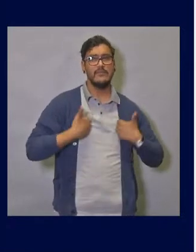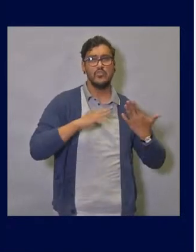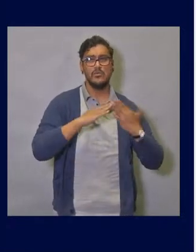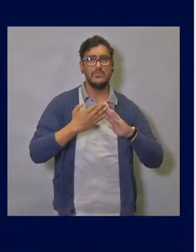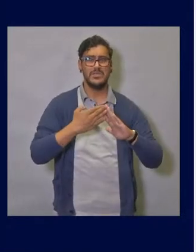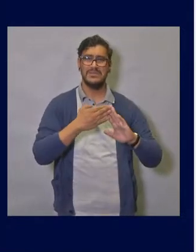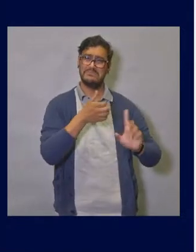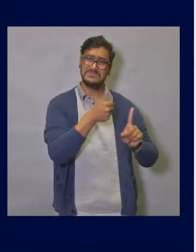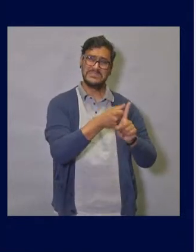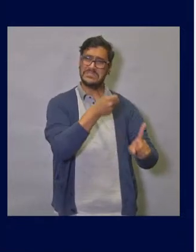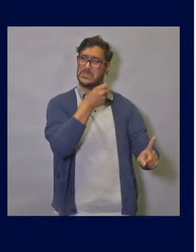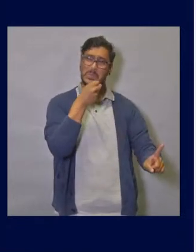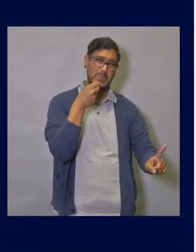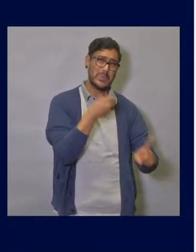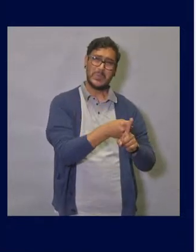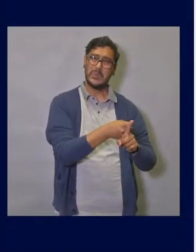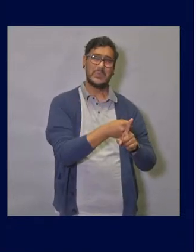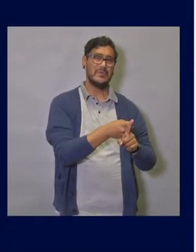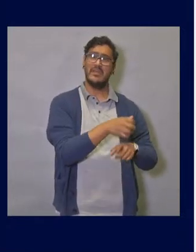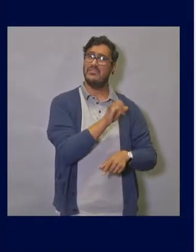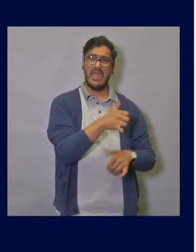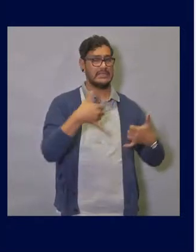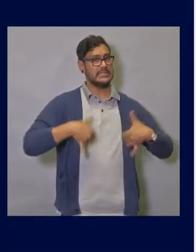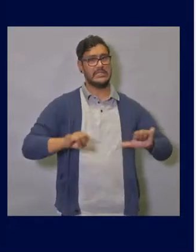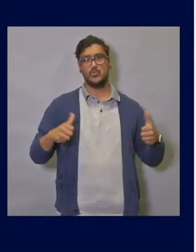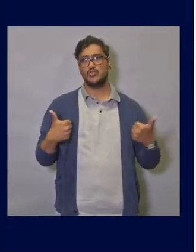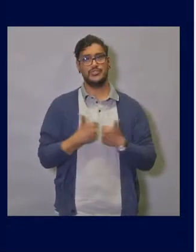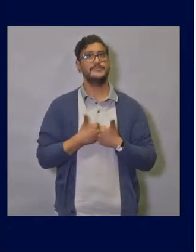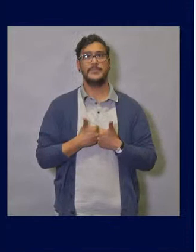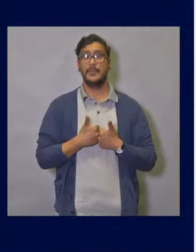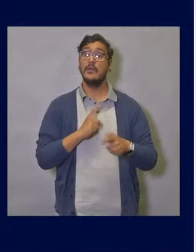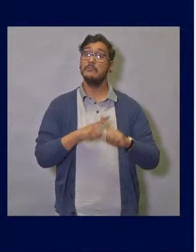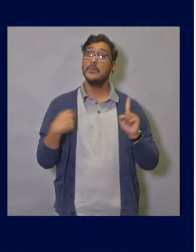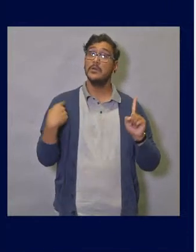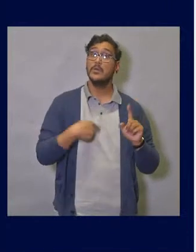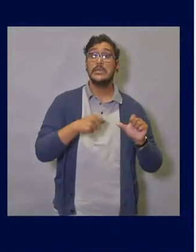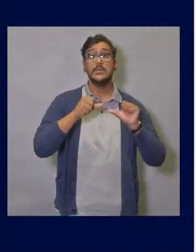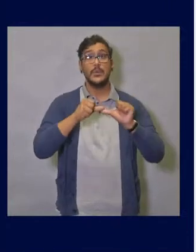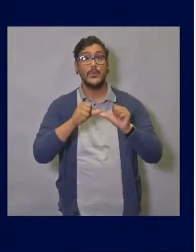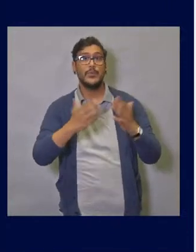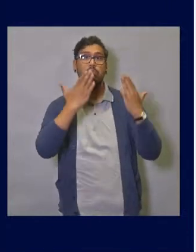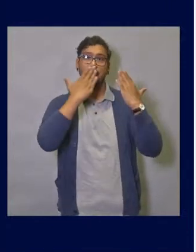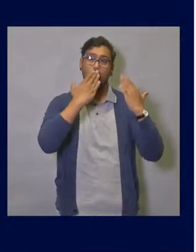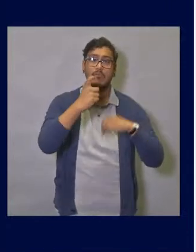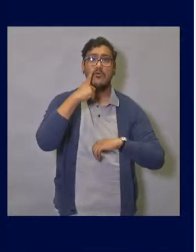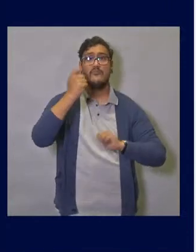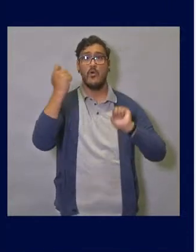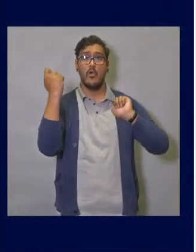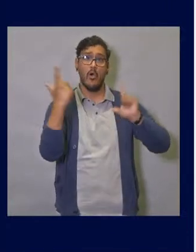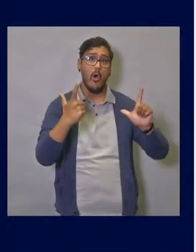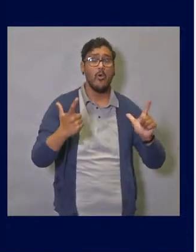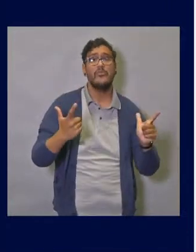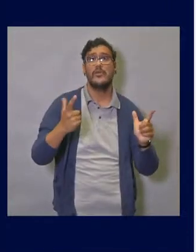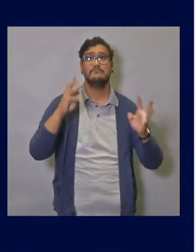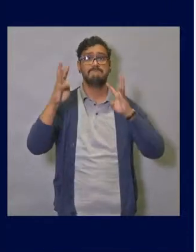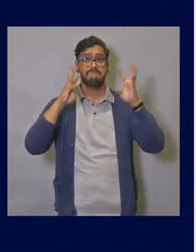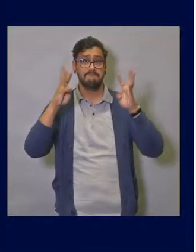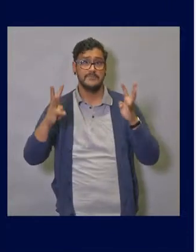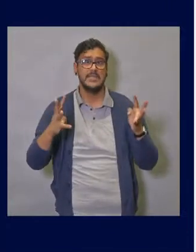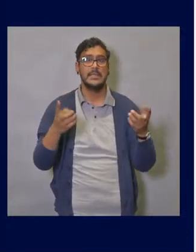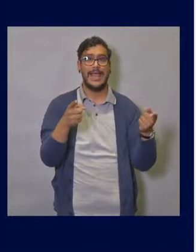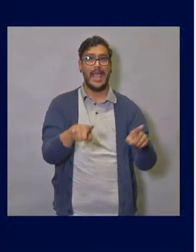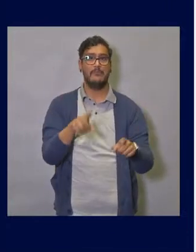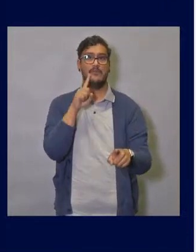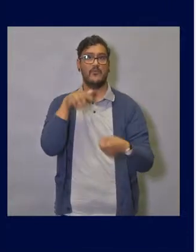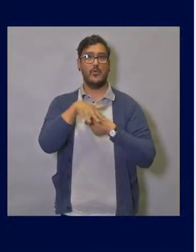by the pandemic remains a challenge, but we're continuing to be grateful for all of the innovation that's happening at the local